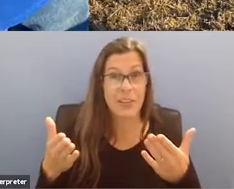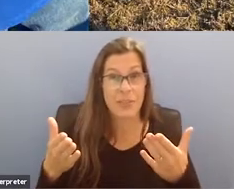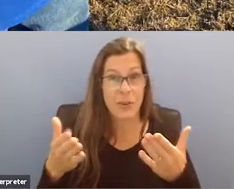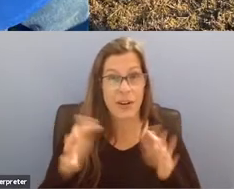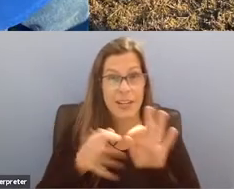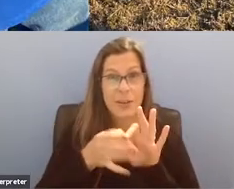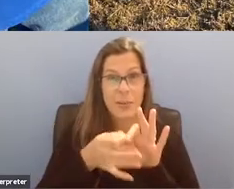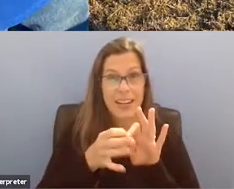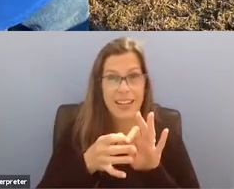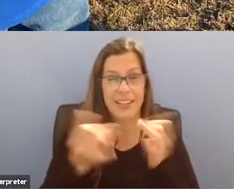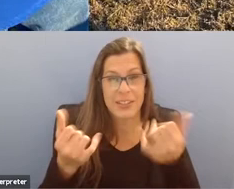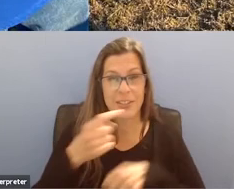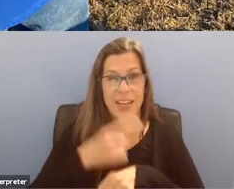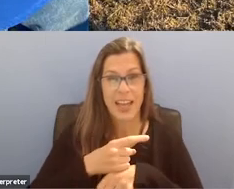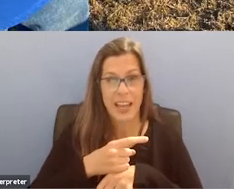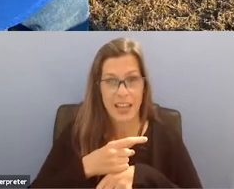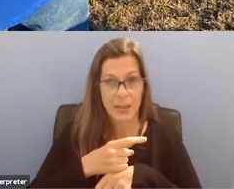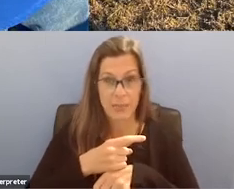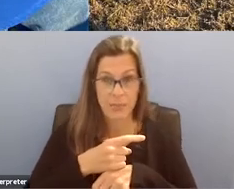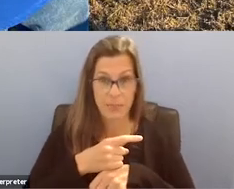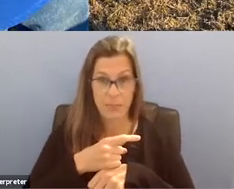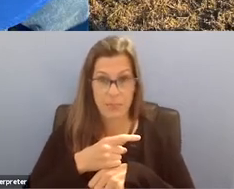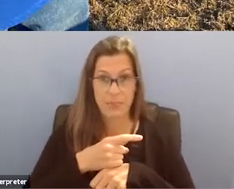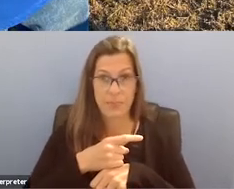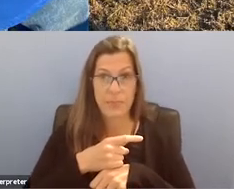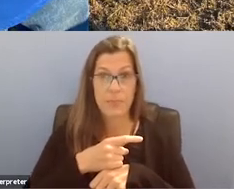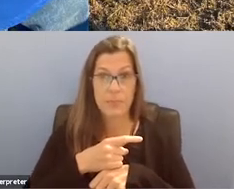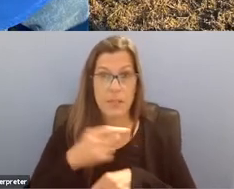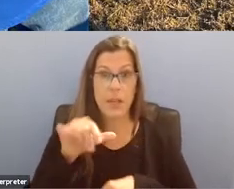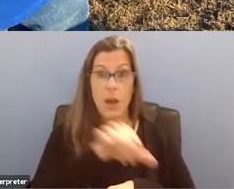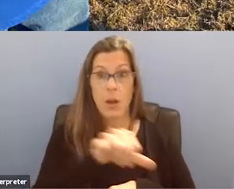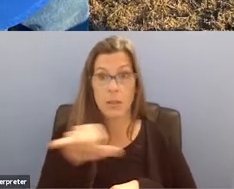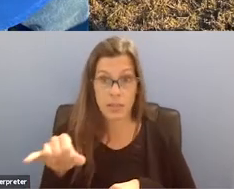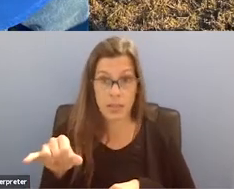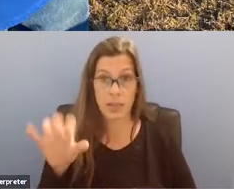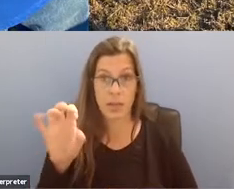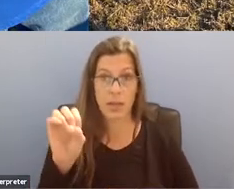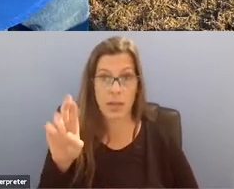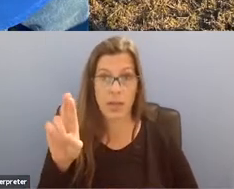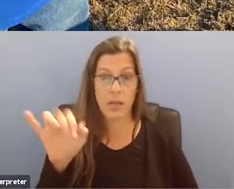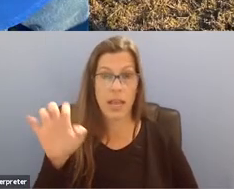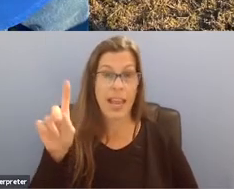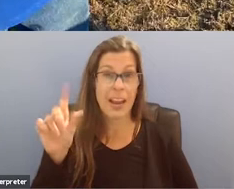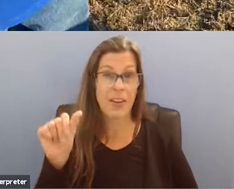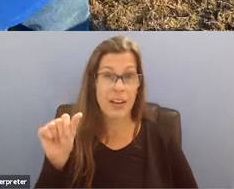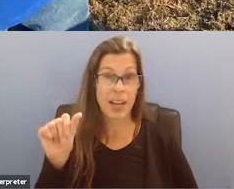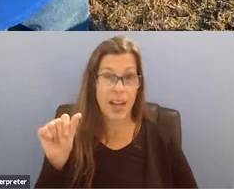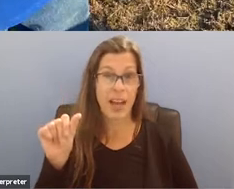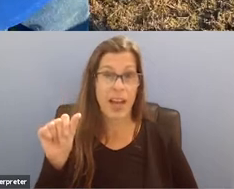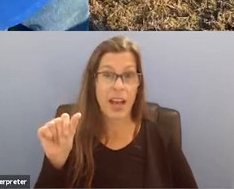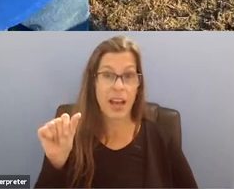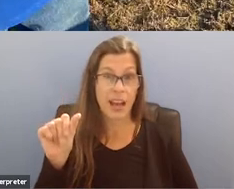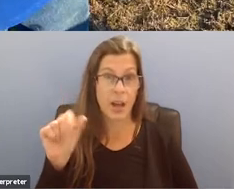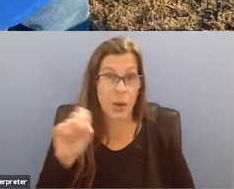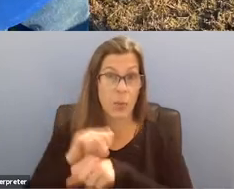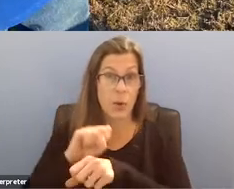interpretation. And we also have Erica Sanchez-Vazquez behind the